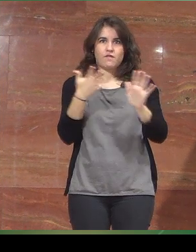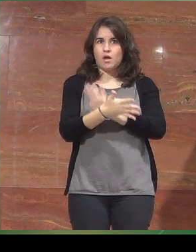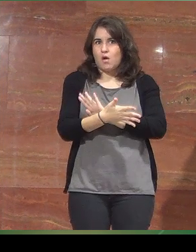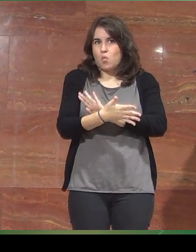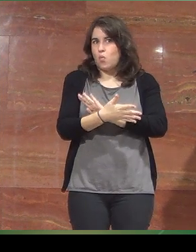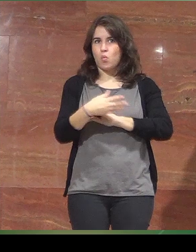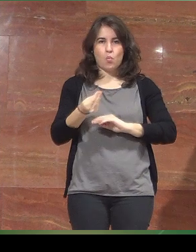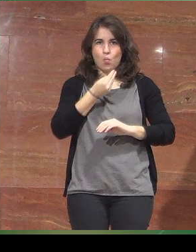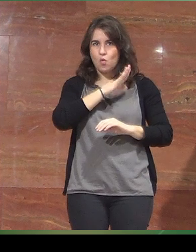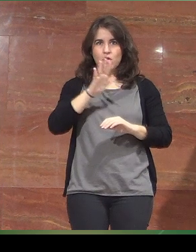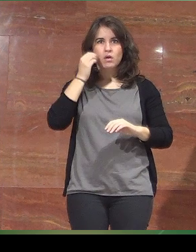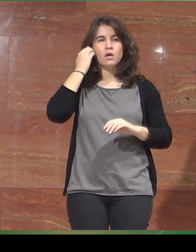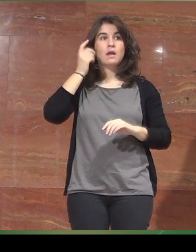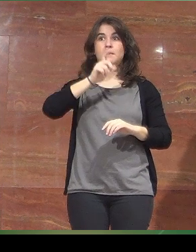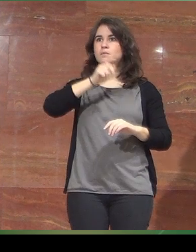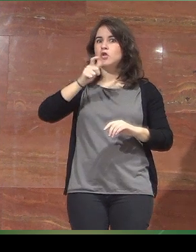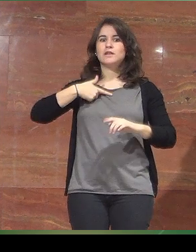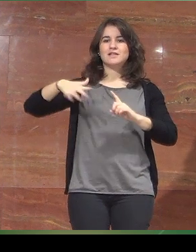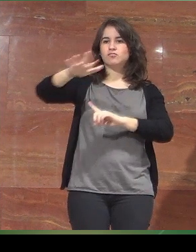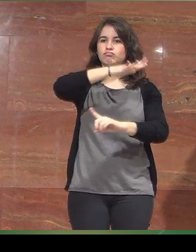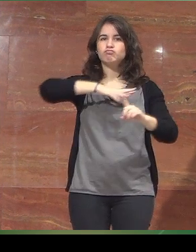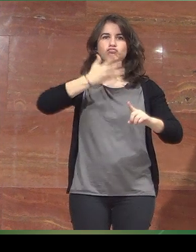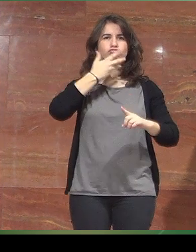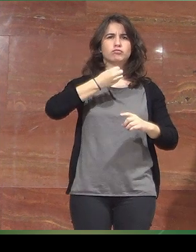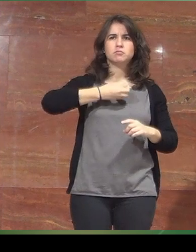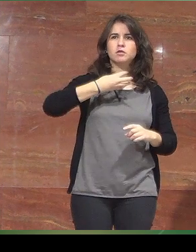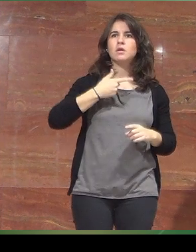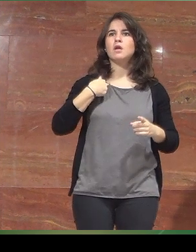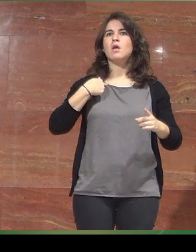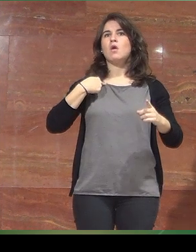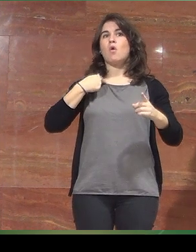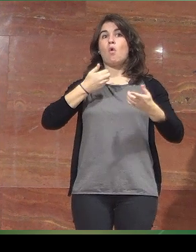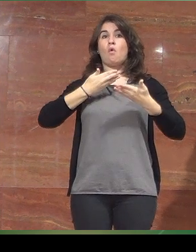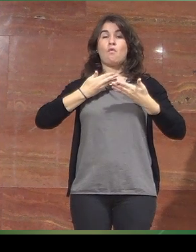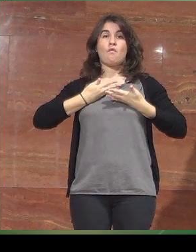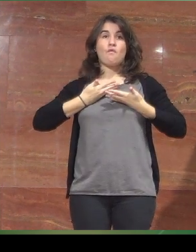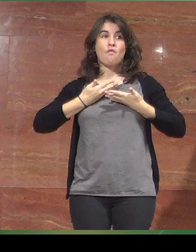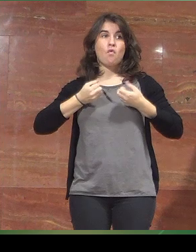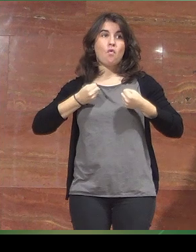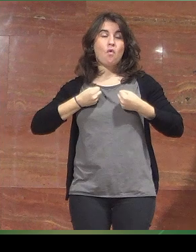And 62% of people said that the system would encourage them to walk more.